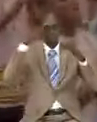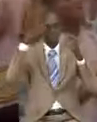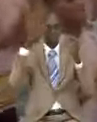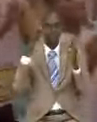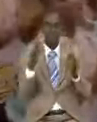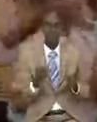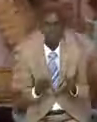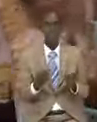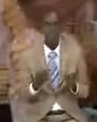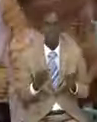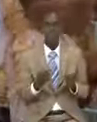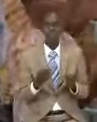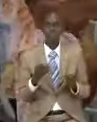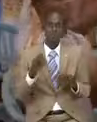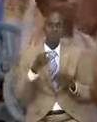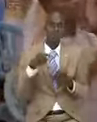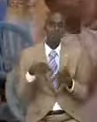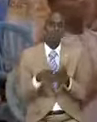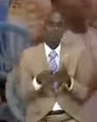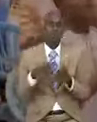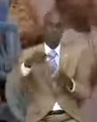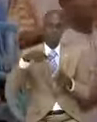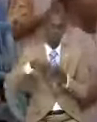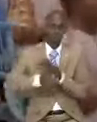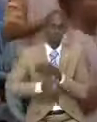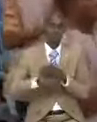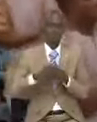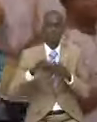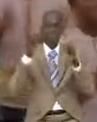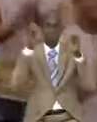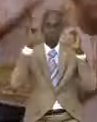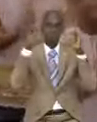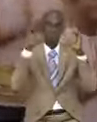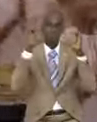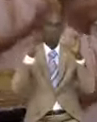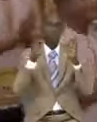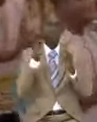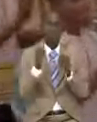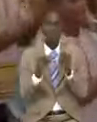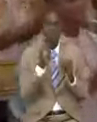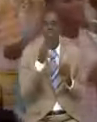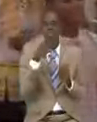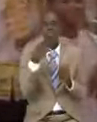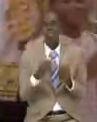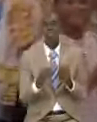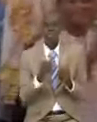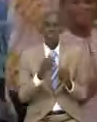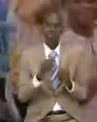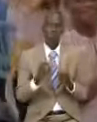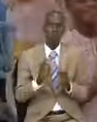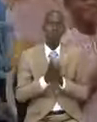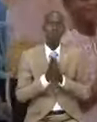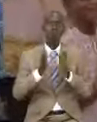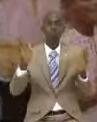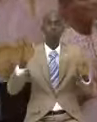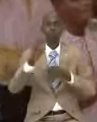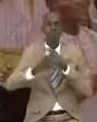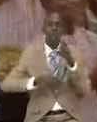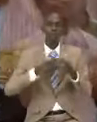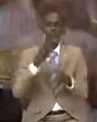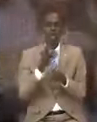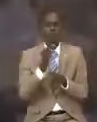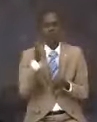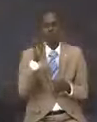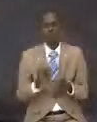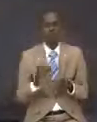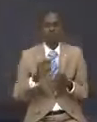start Impact Academy, which is a youth, a global spiritual expedition with